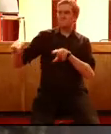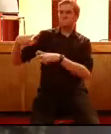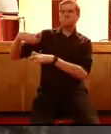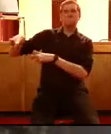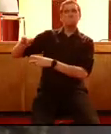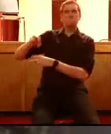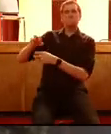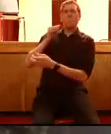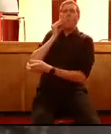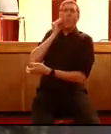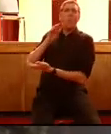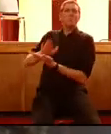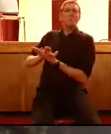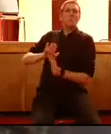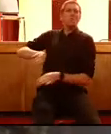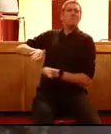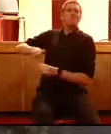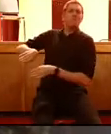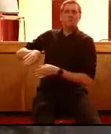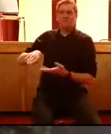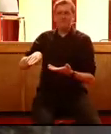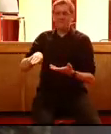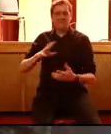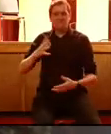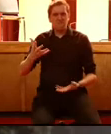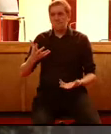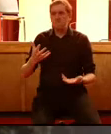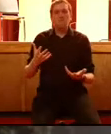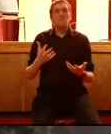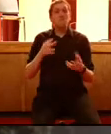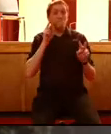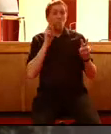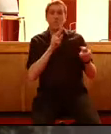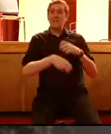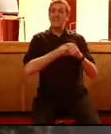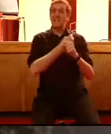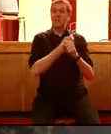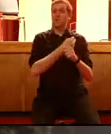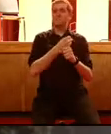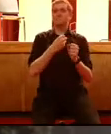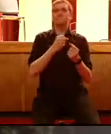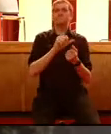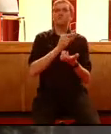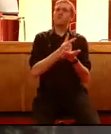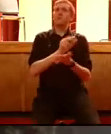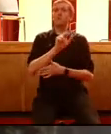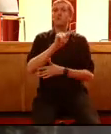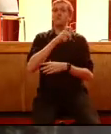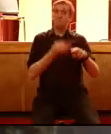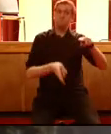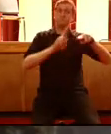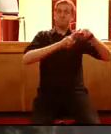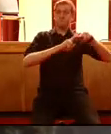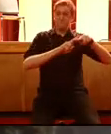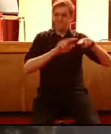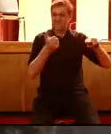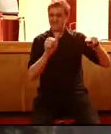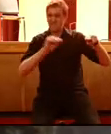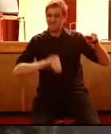to homeschool. It's upsetting. If you look at the year that the grad rate jumped 10%, which was